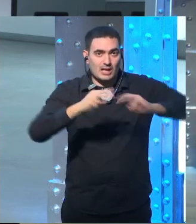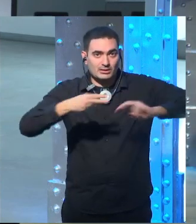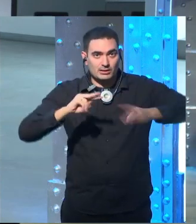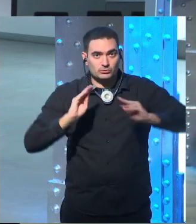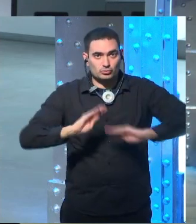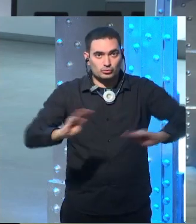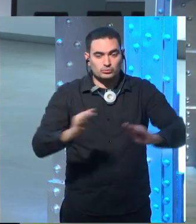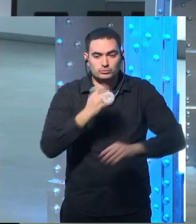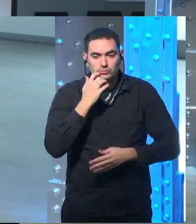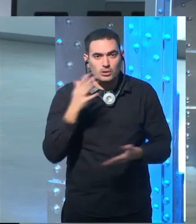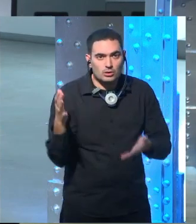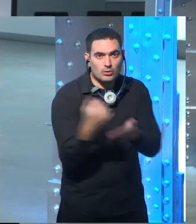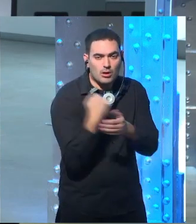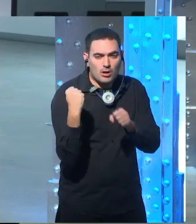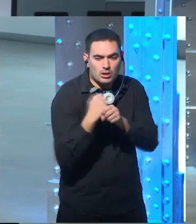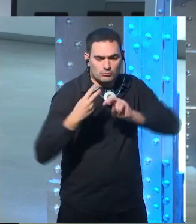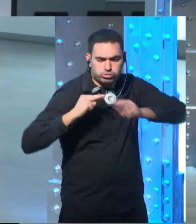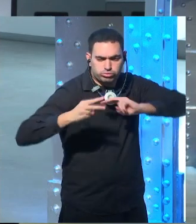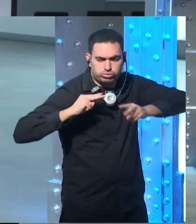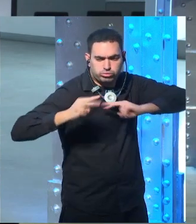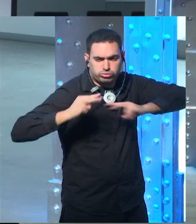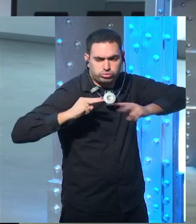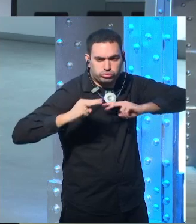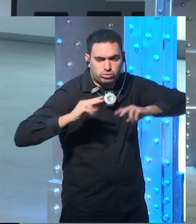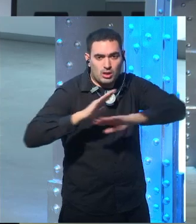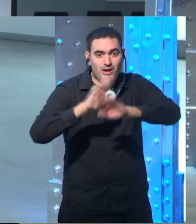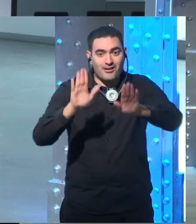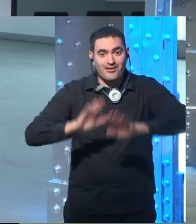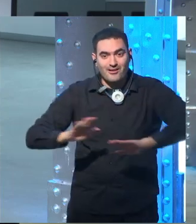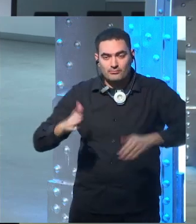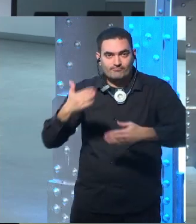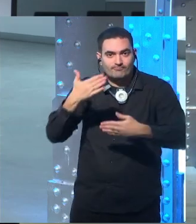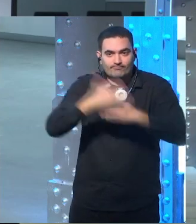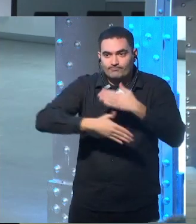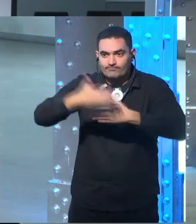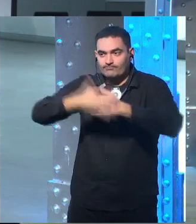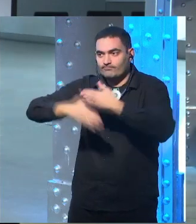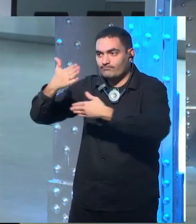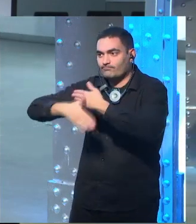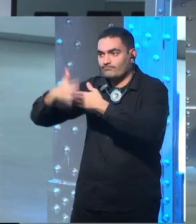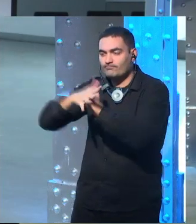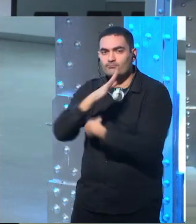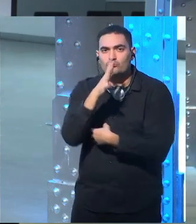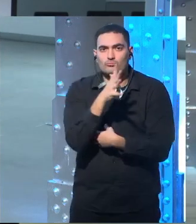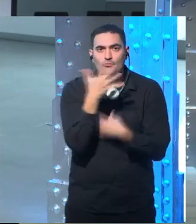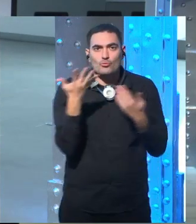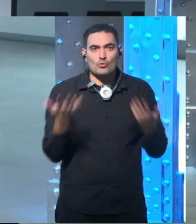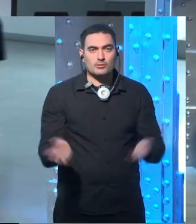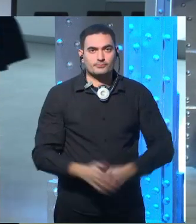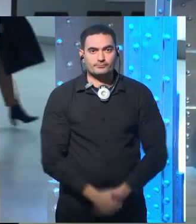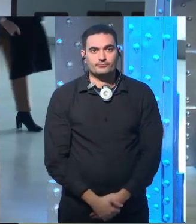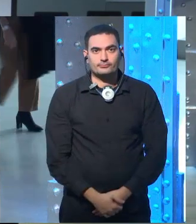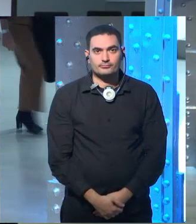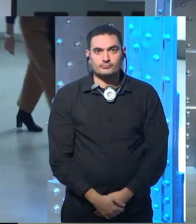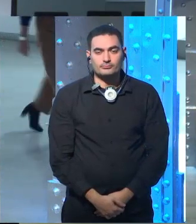translation work it could potentially do is limited by the fact that you need certain documents to be certified by